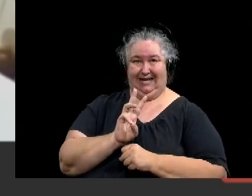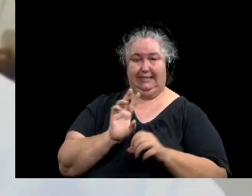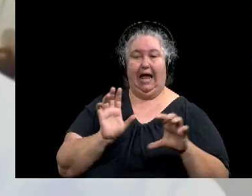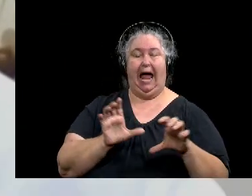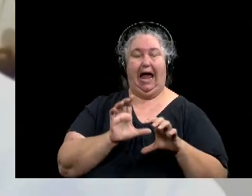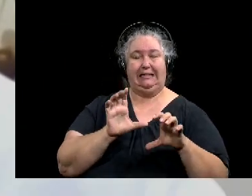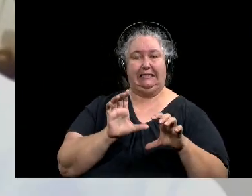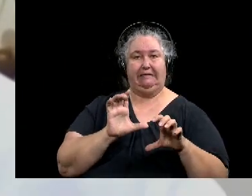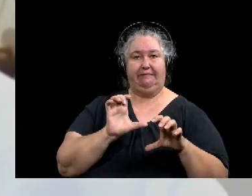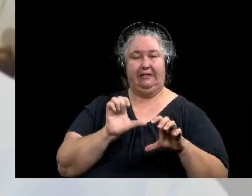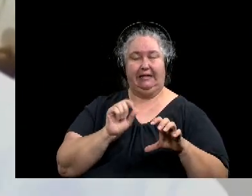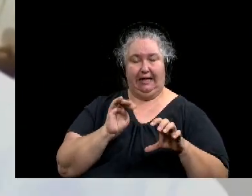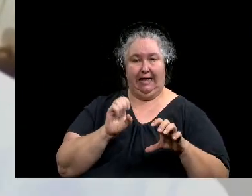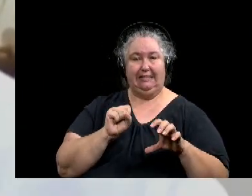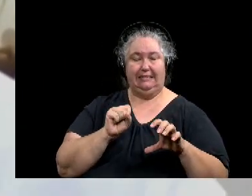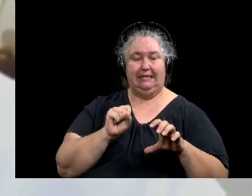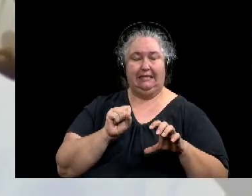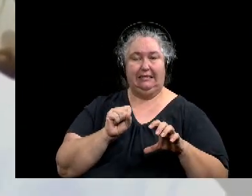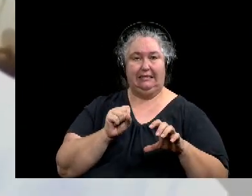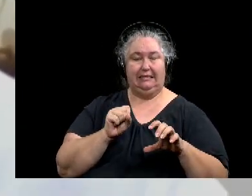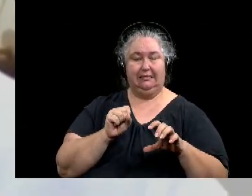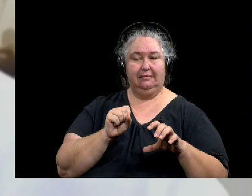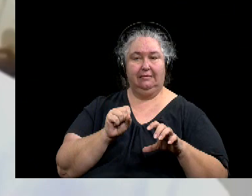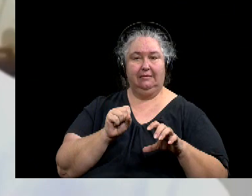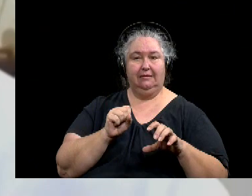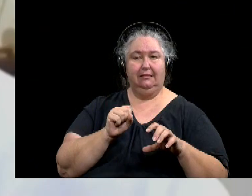these facilities, and to date,